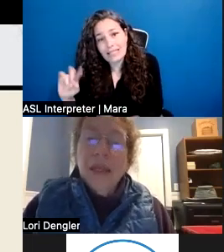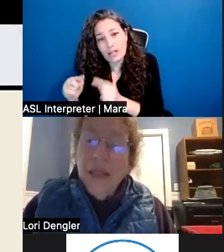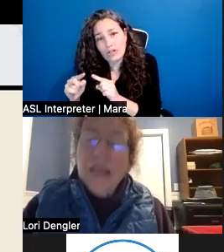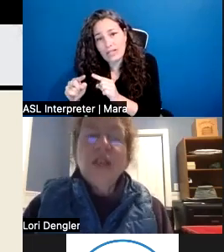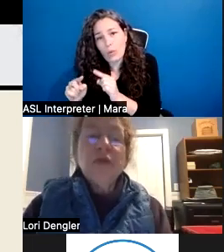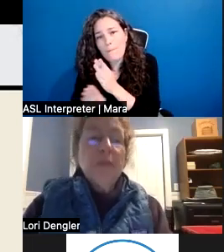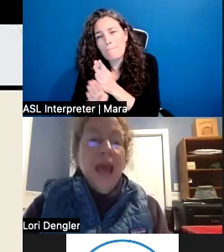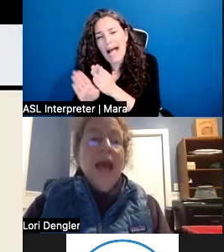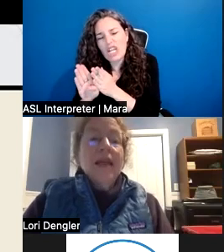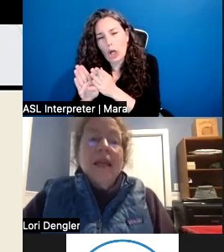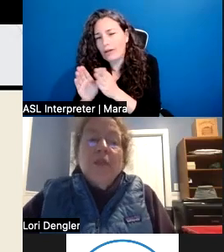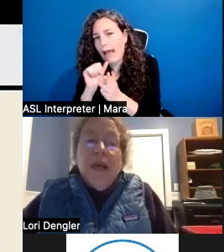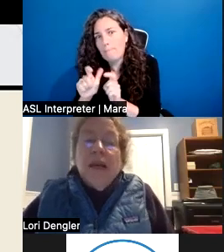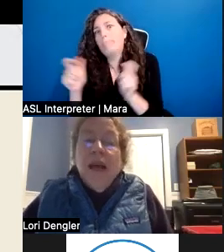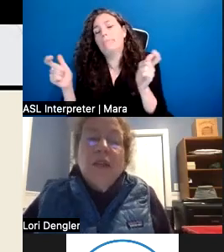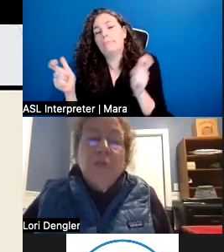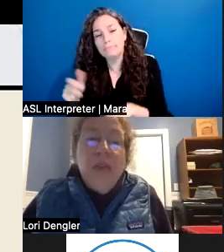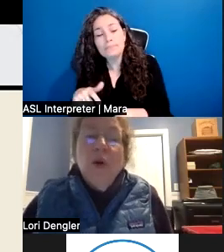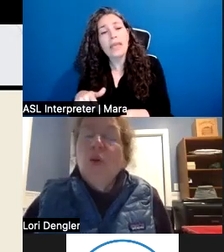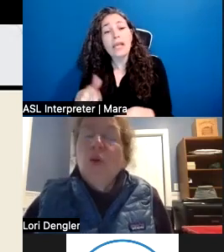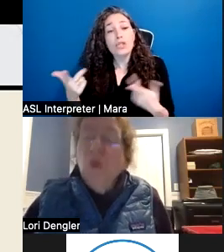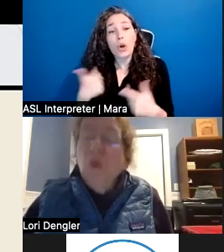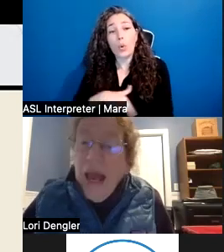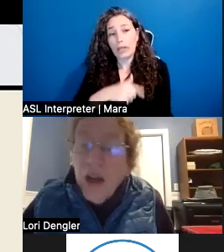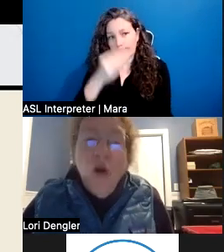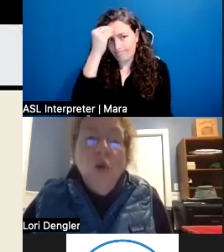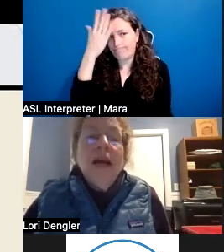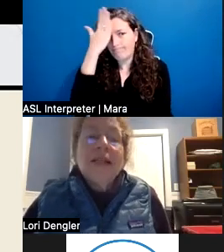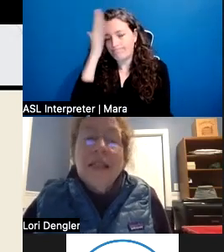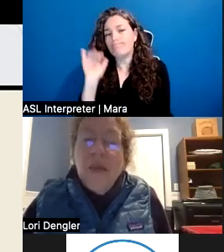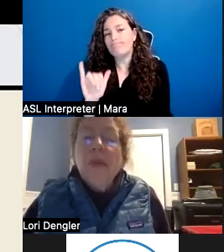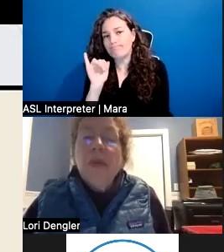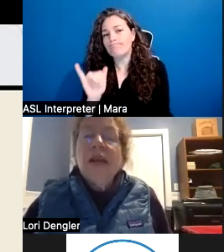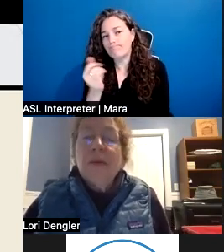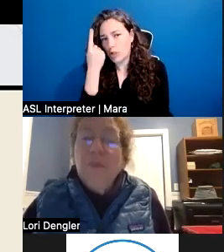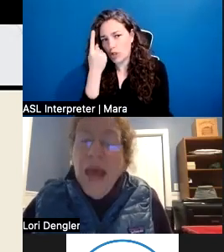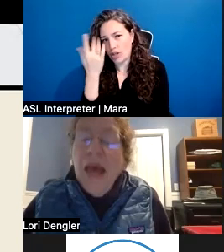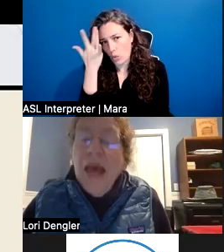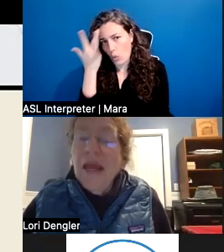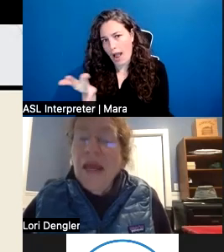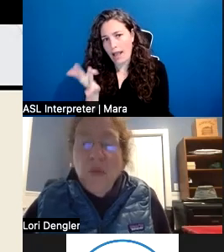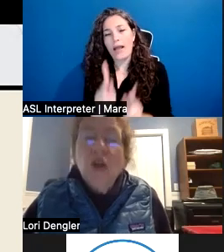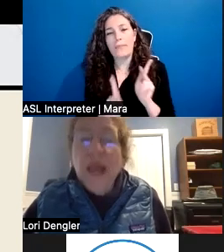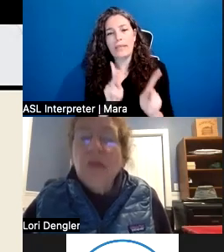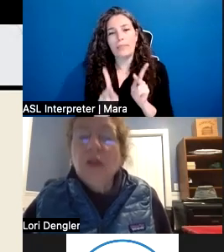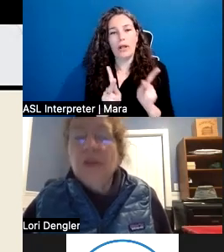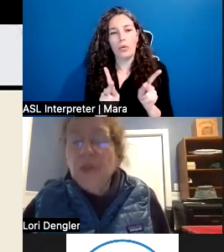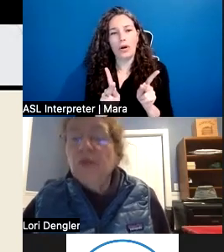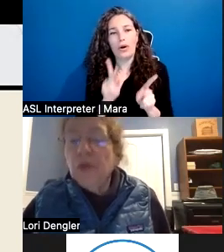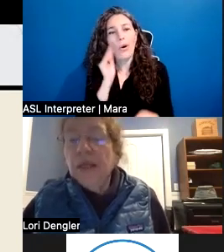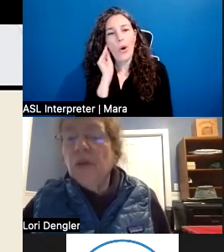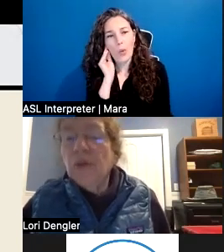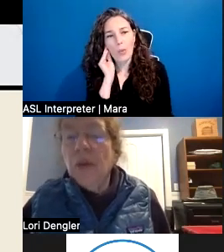The lesson from that is because people were at home, asleep, and in bed, and they weren't able to